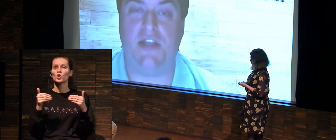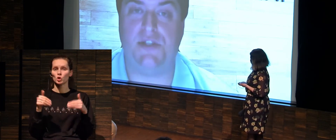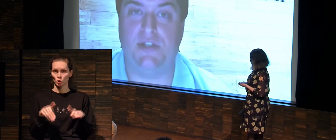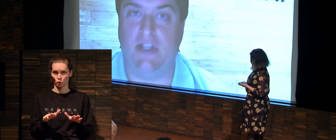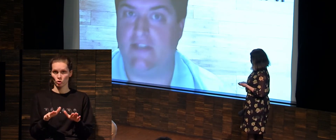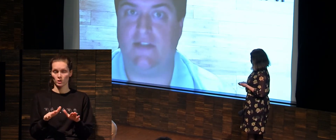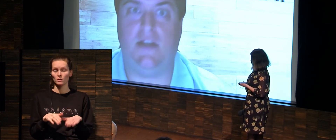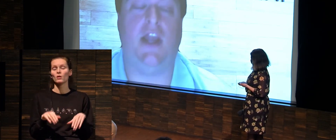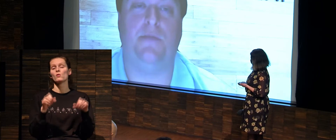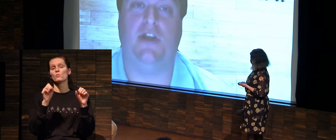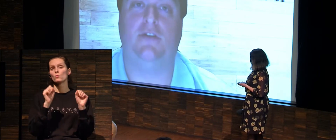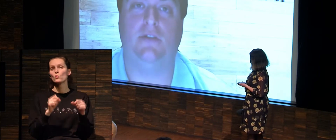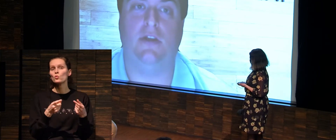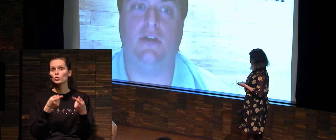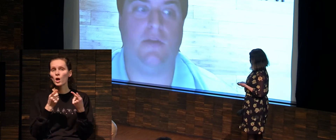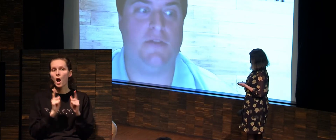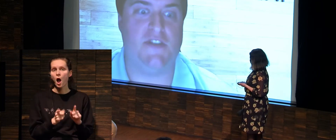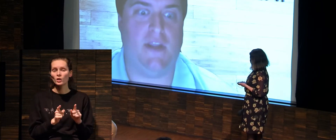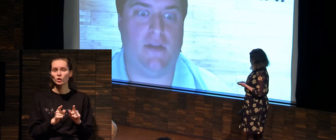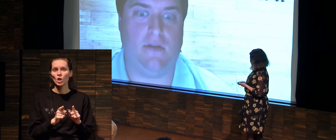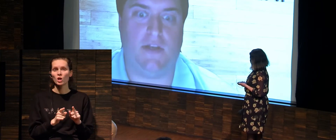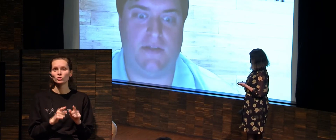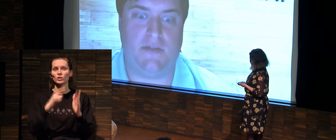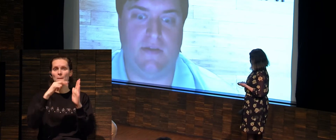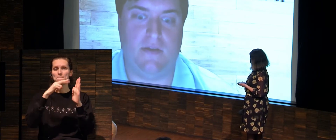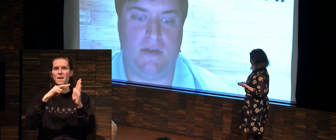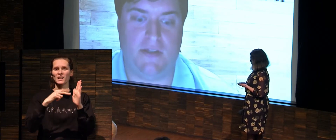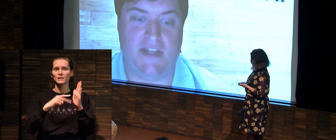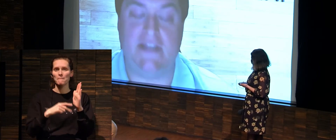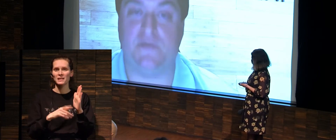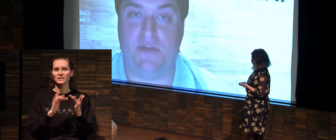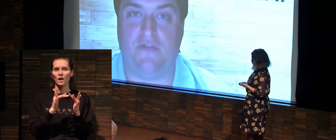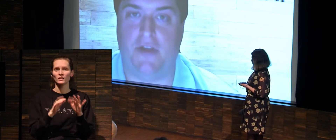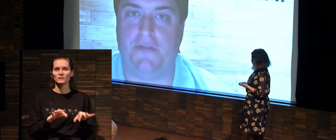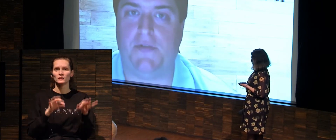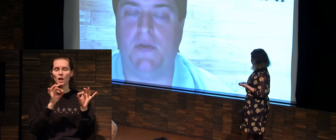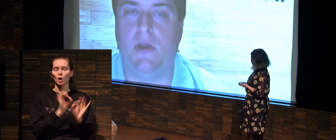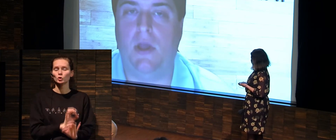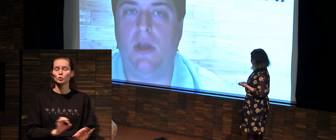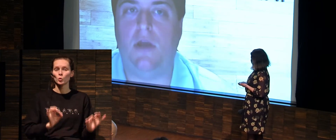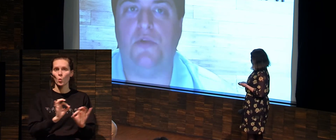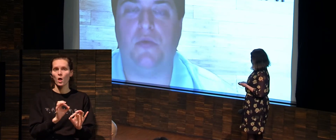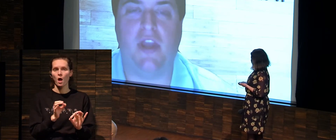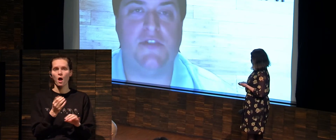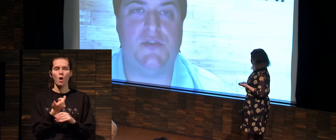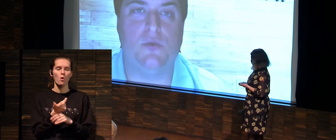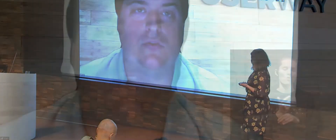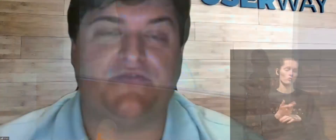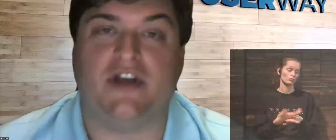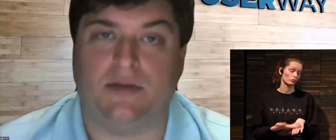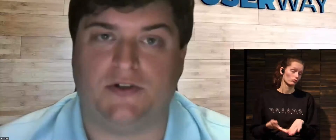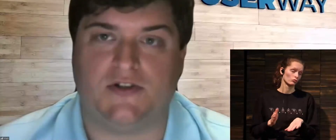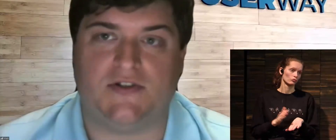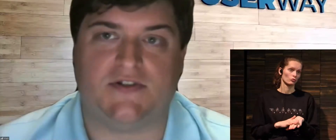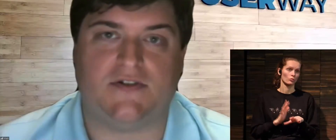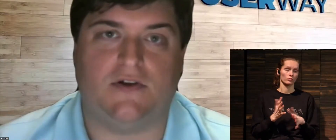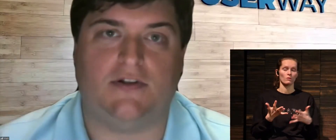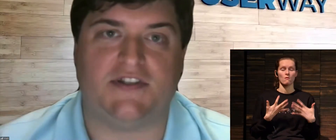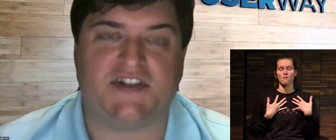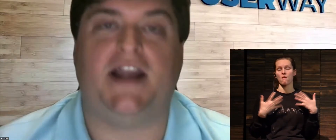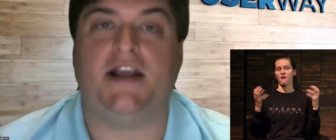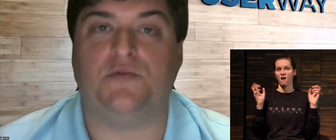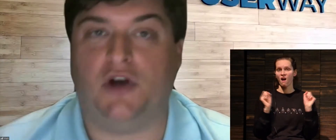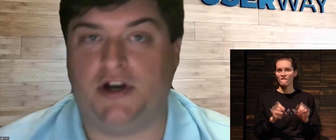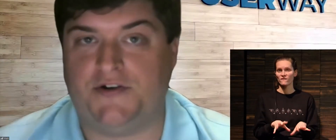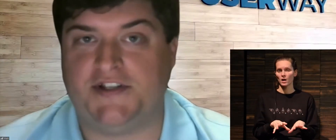scratch is a nightmare. It would take an intense amount of effort. but we have a tool for developers. It's called